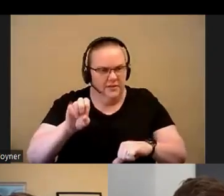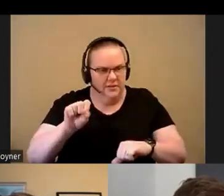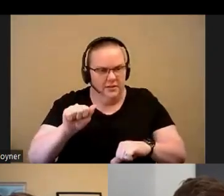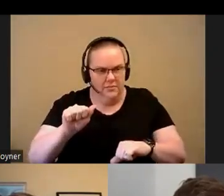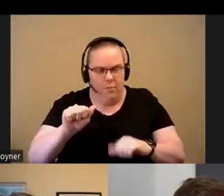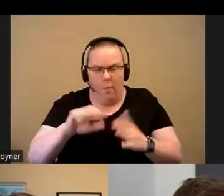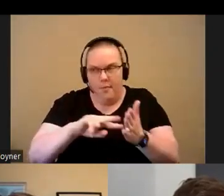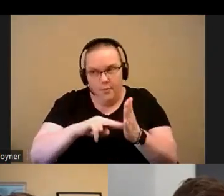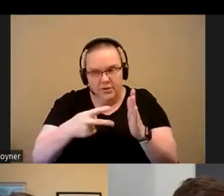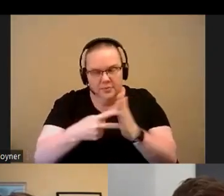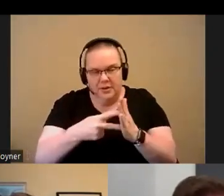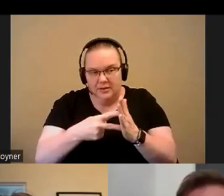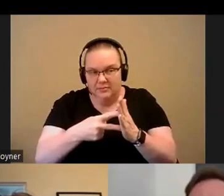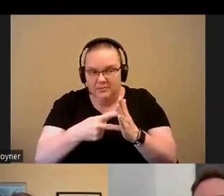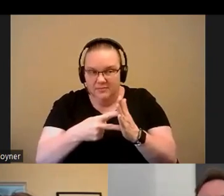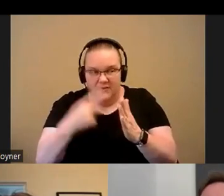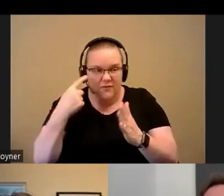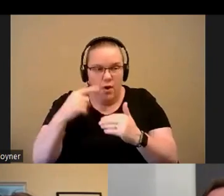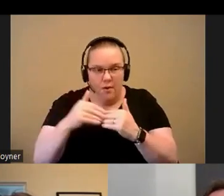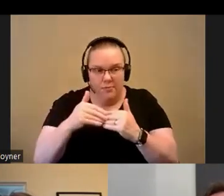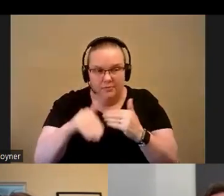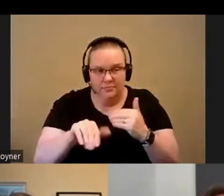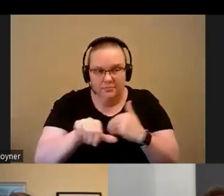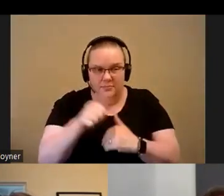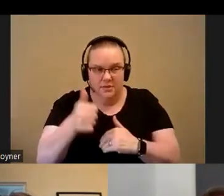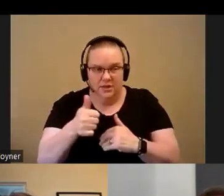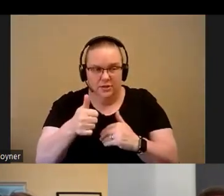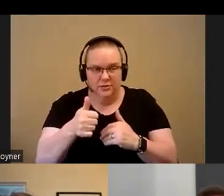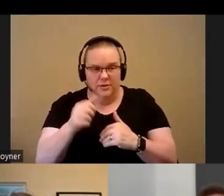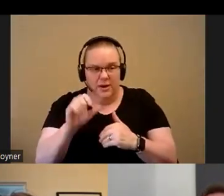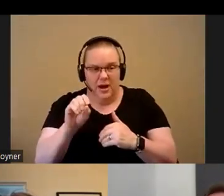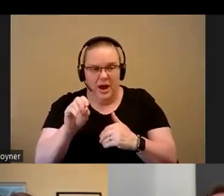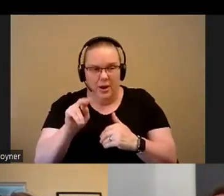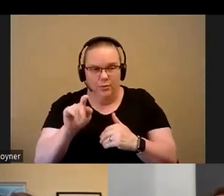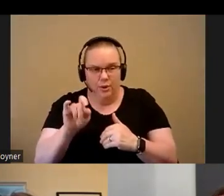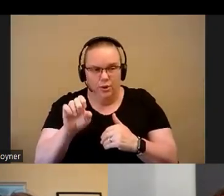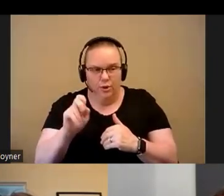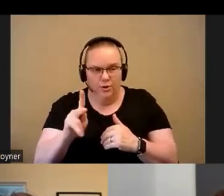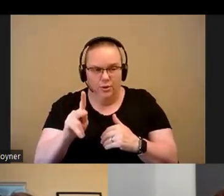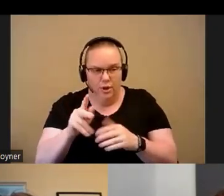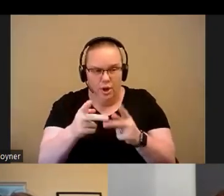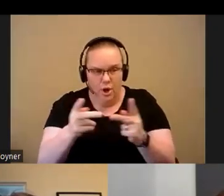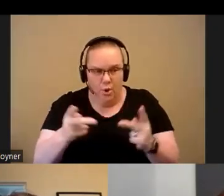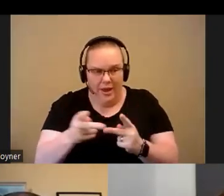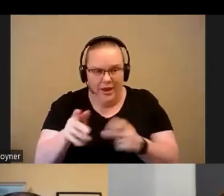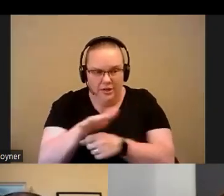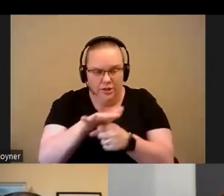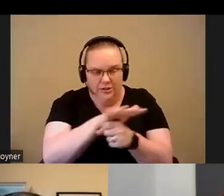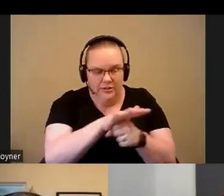mean for future applications? That's a good question. Yeah. So first of all,